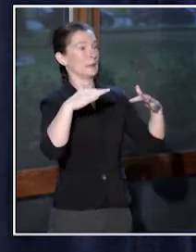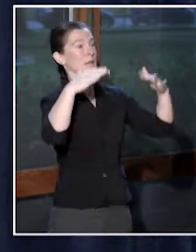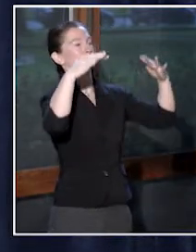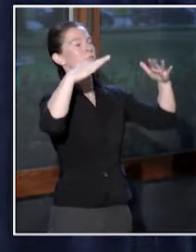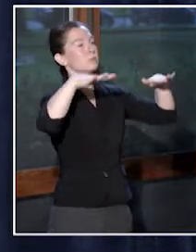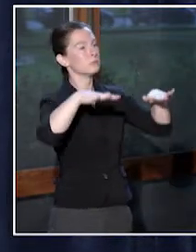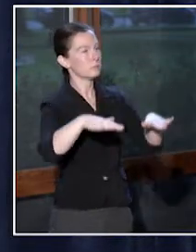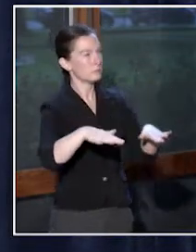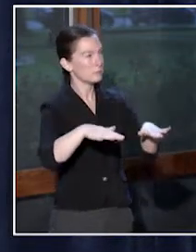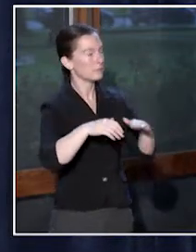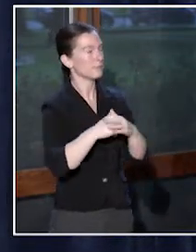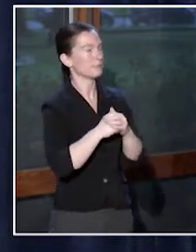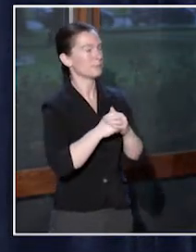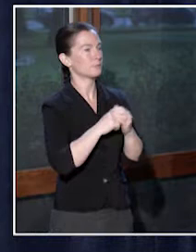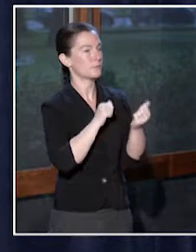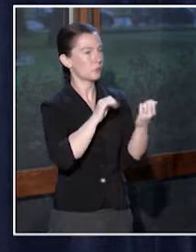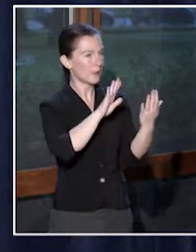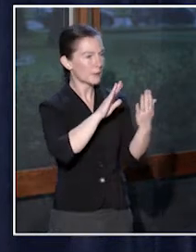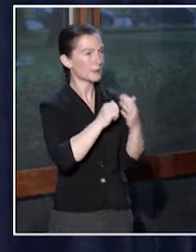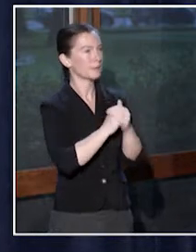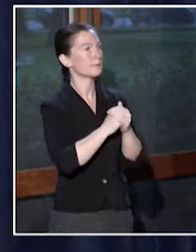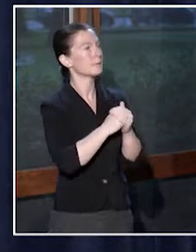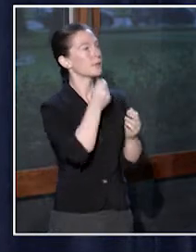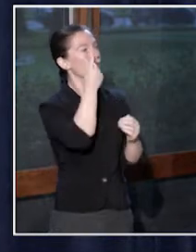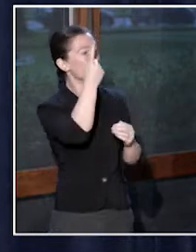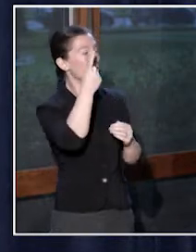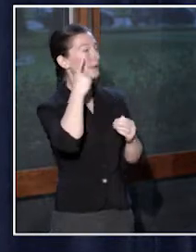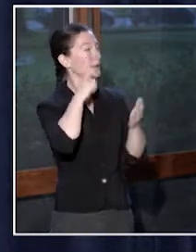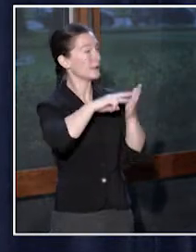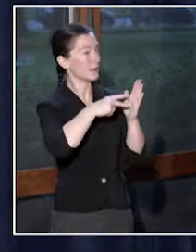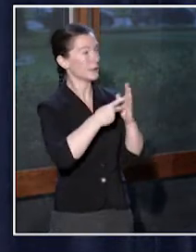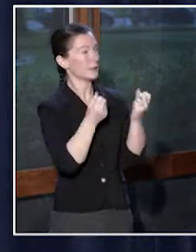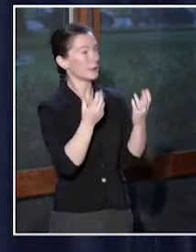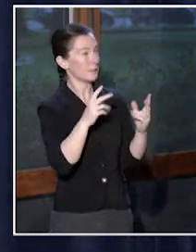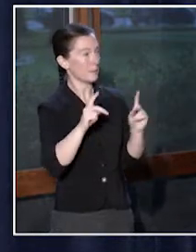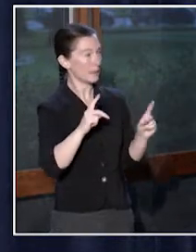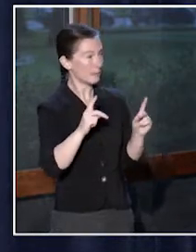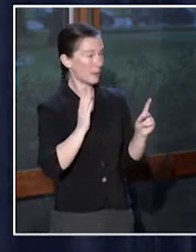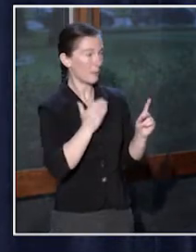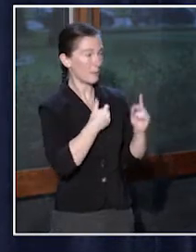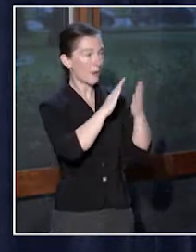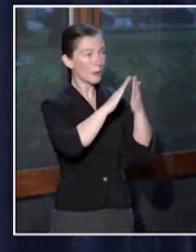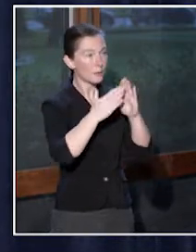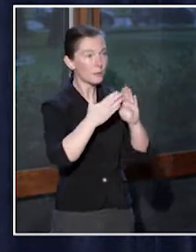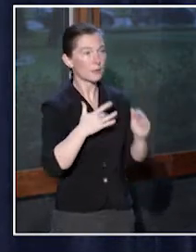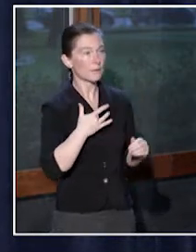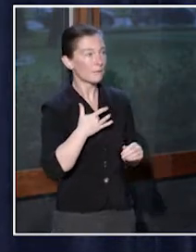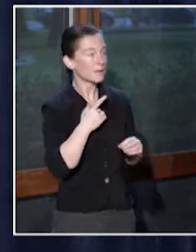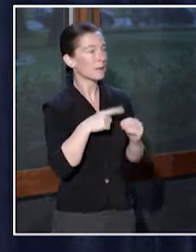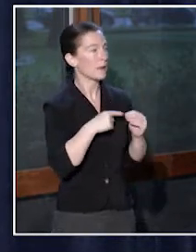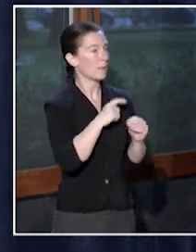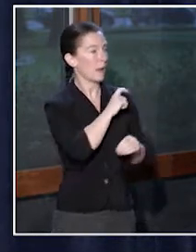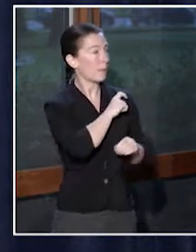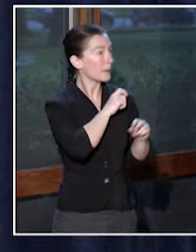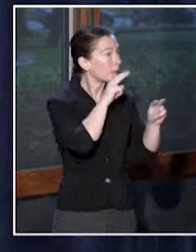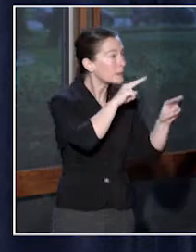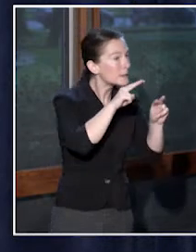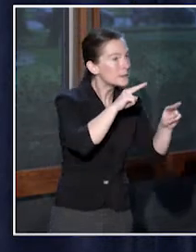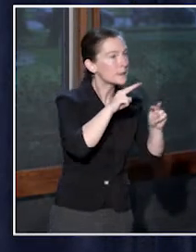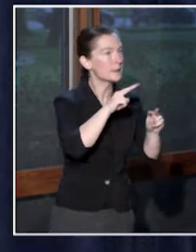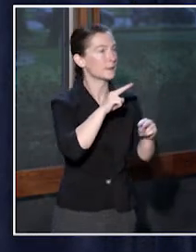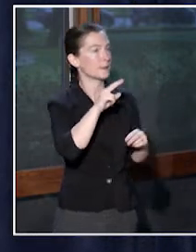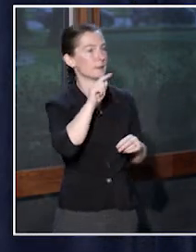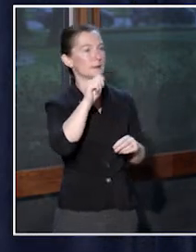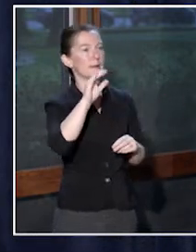the tensions many in our community feel about policing, police tactics, and the history